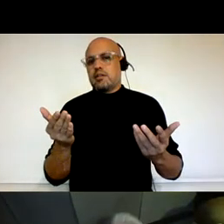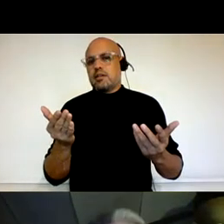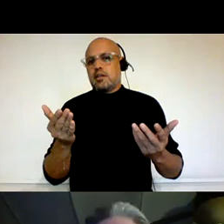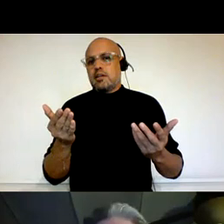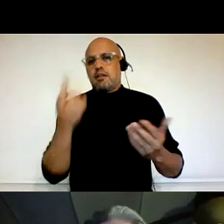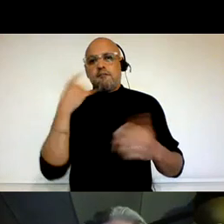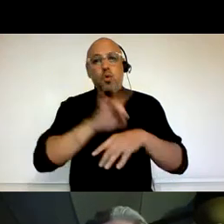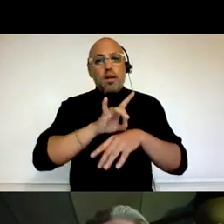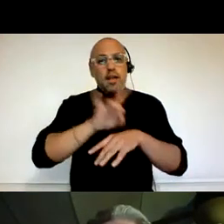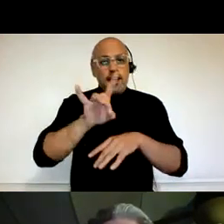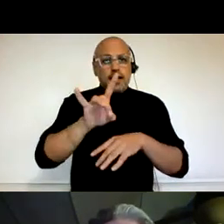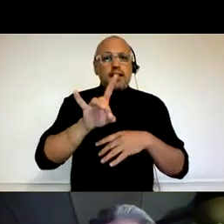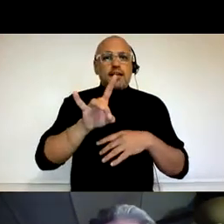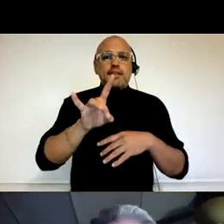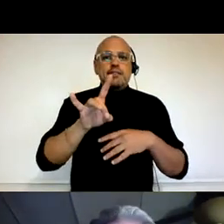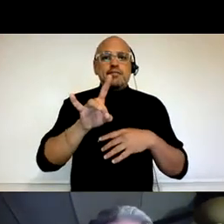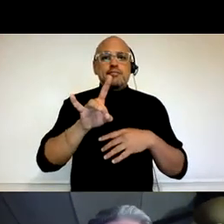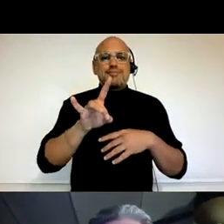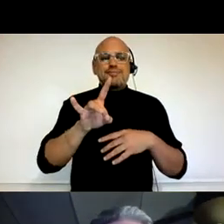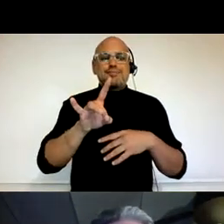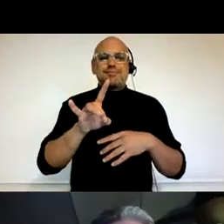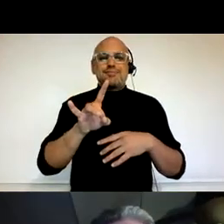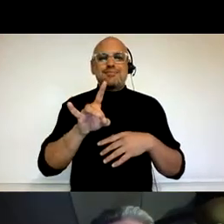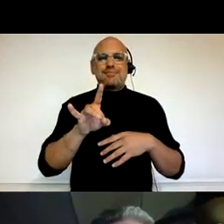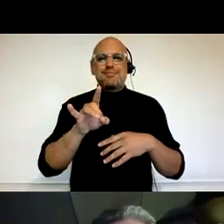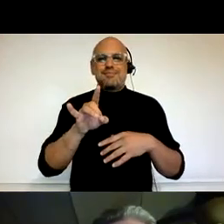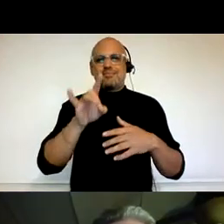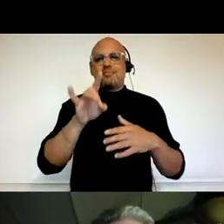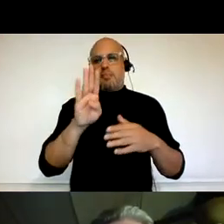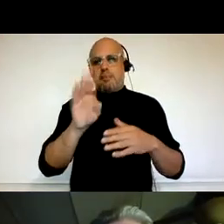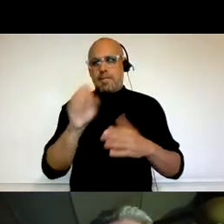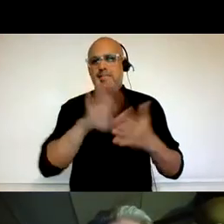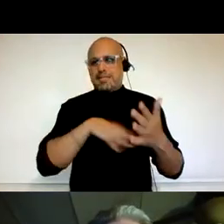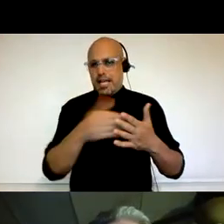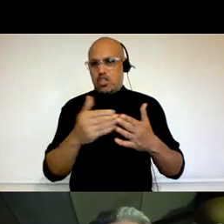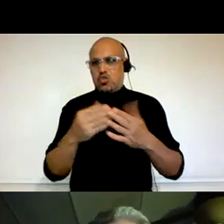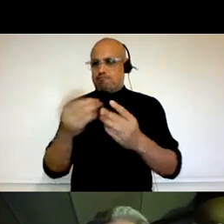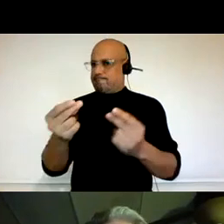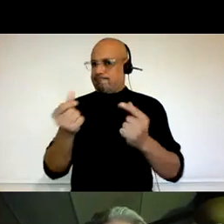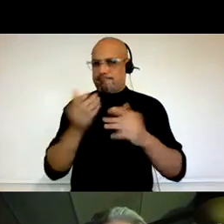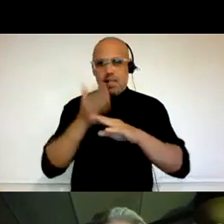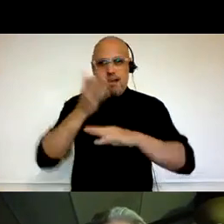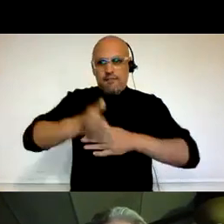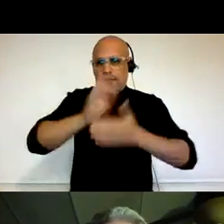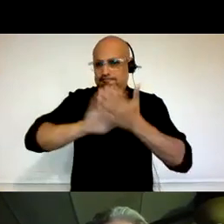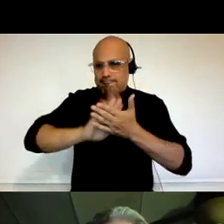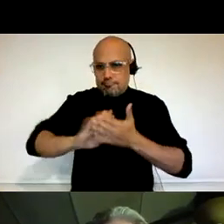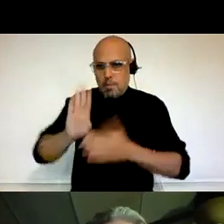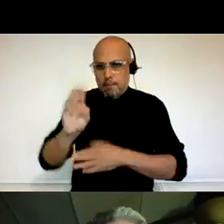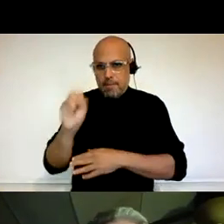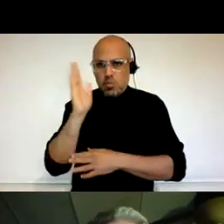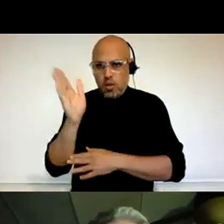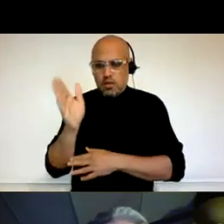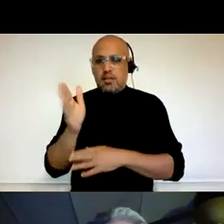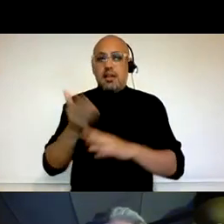for an 8 o'clock bell schedule, immediately after that, we will disinfect the bus and before we